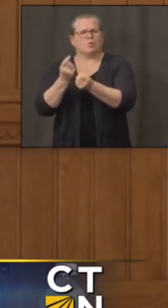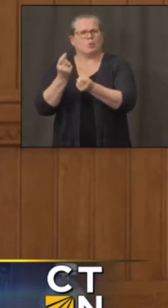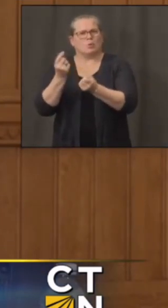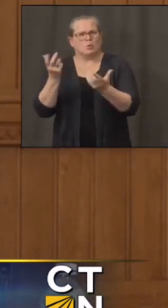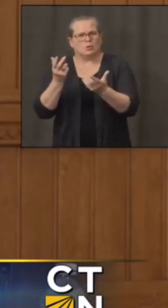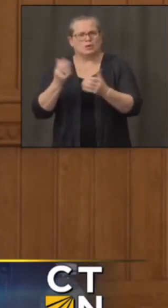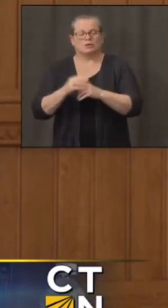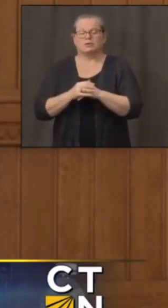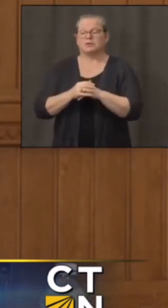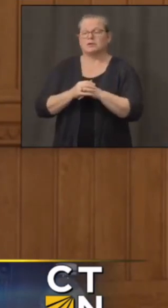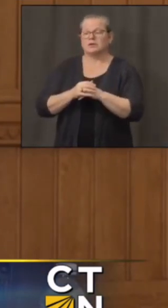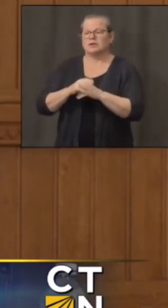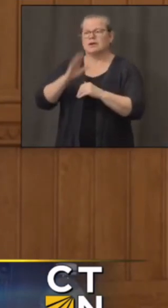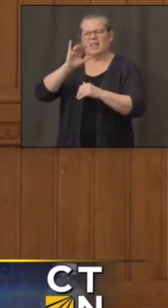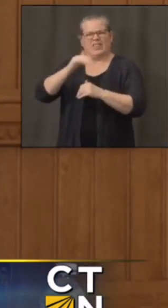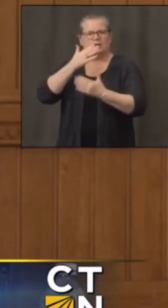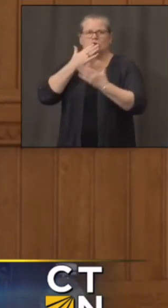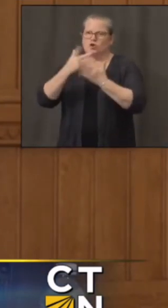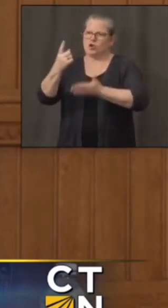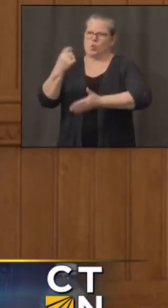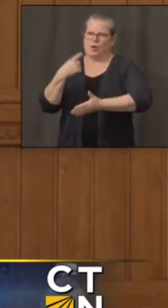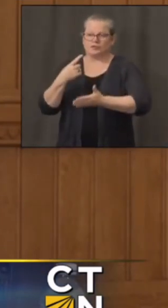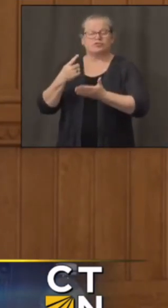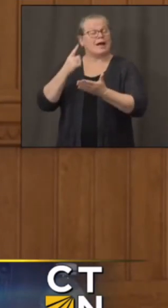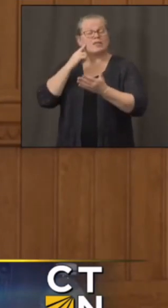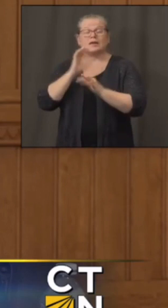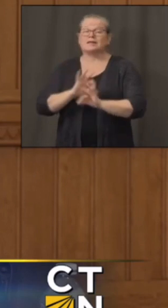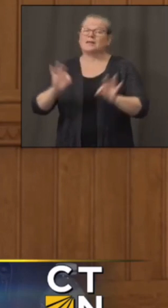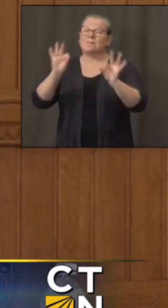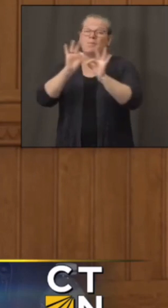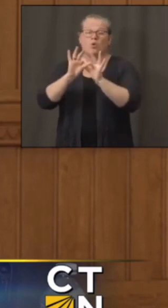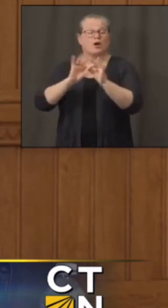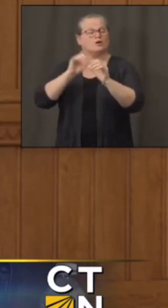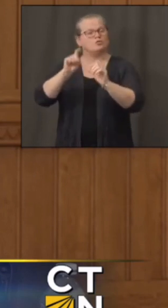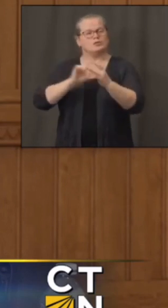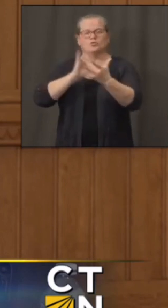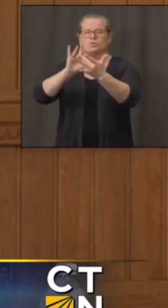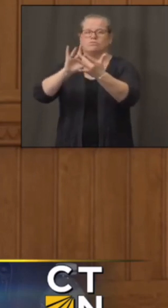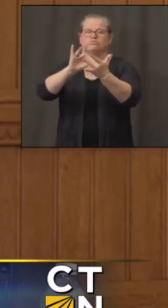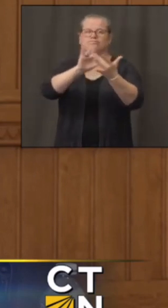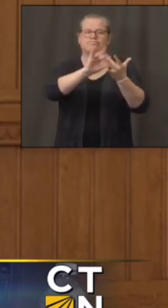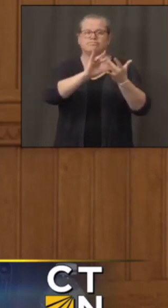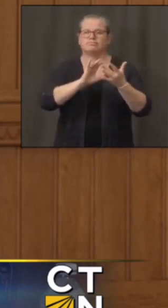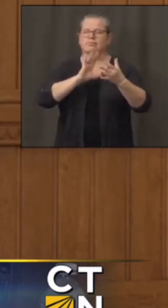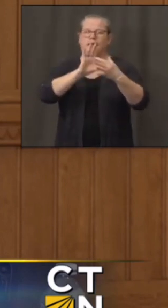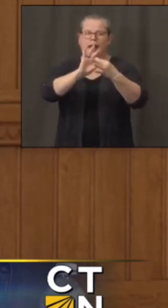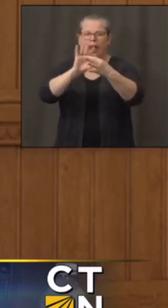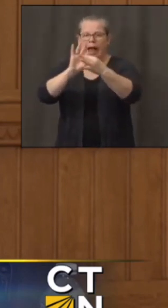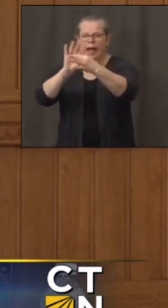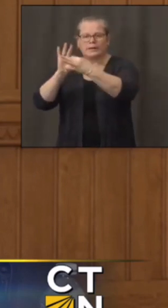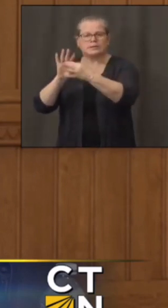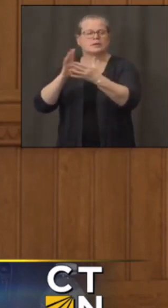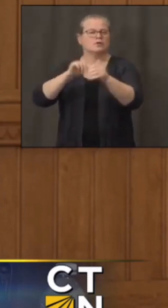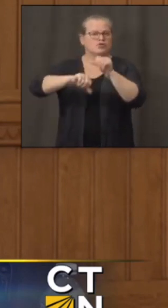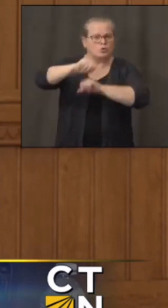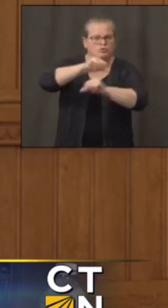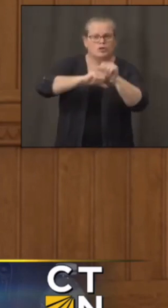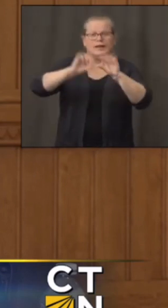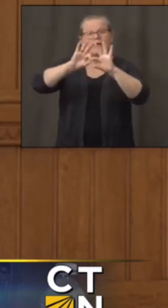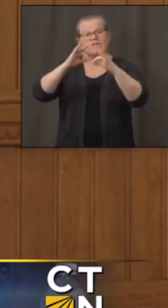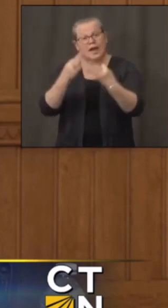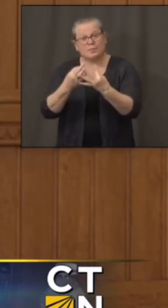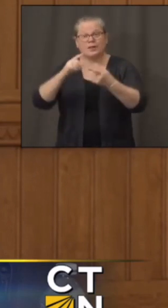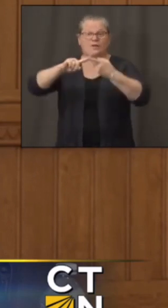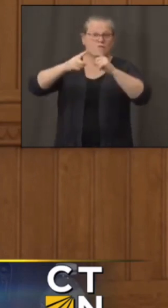staying connected, staying socially connected, reaching out to family members or friends can help with stress